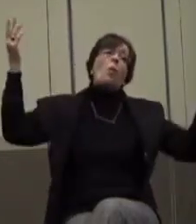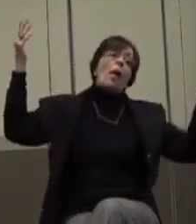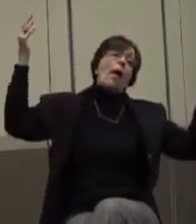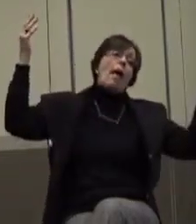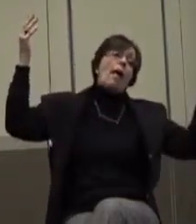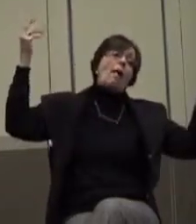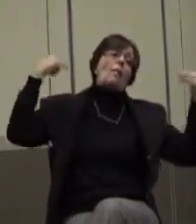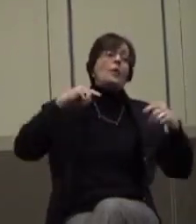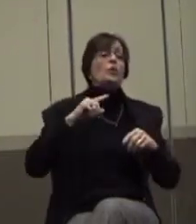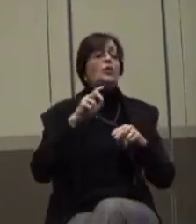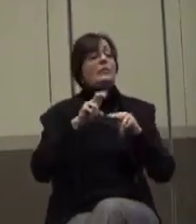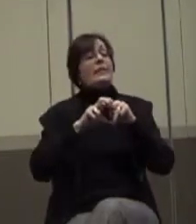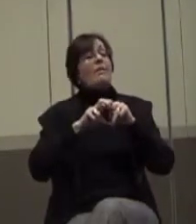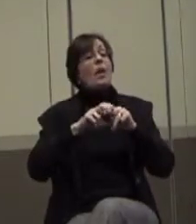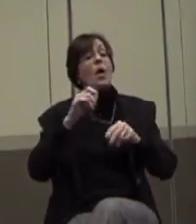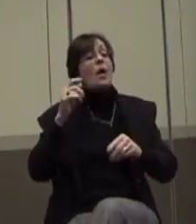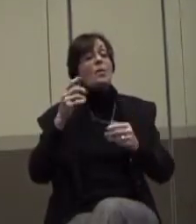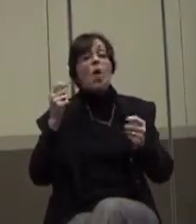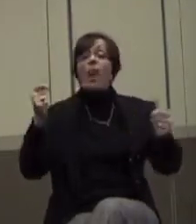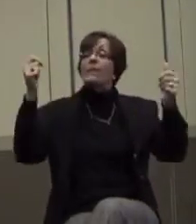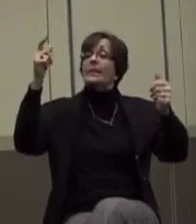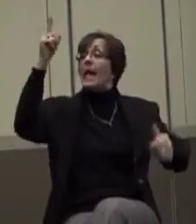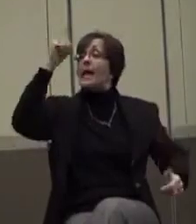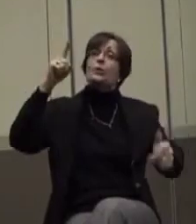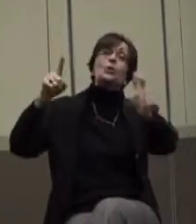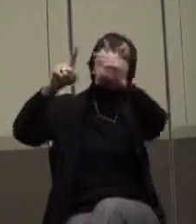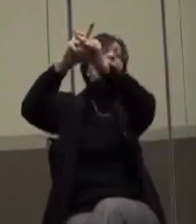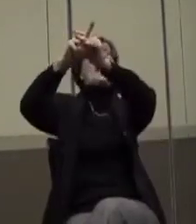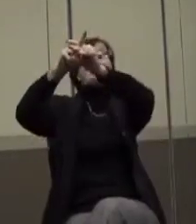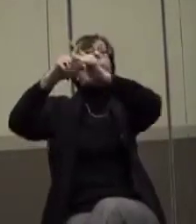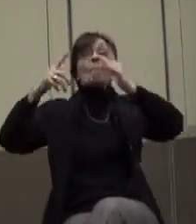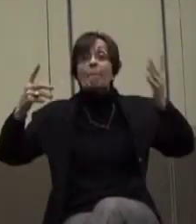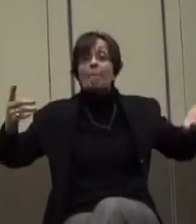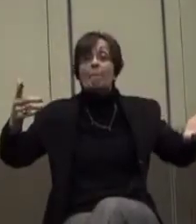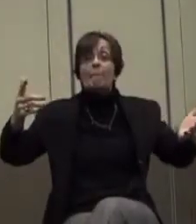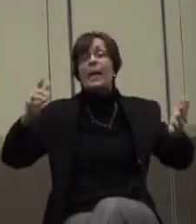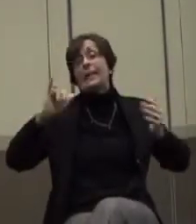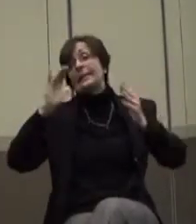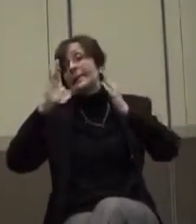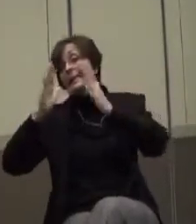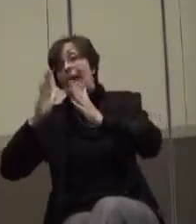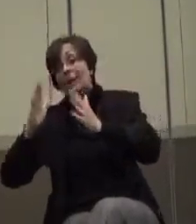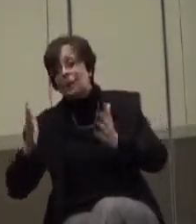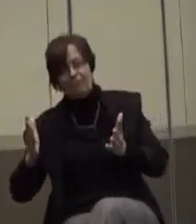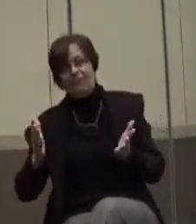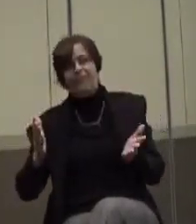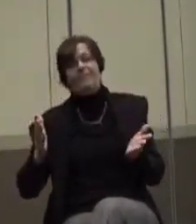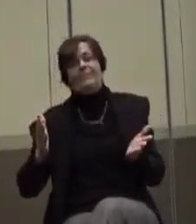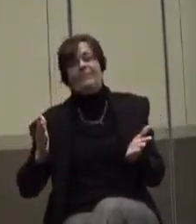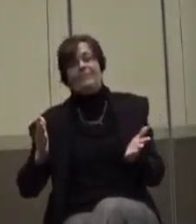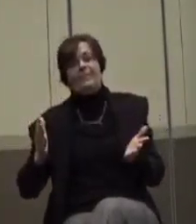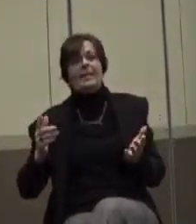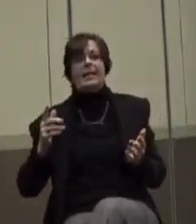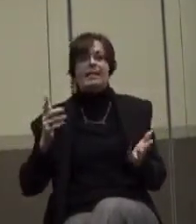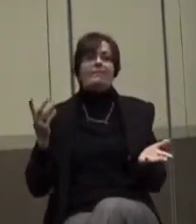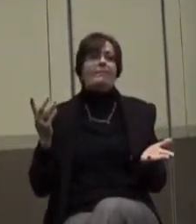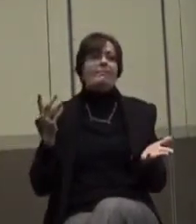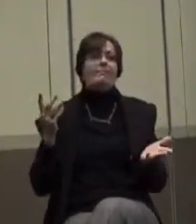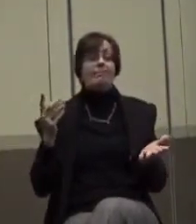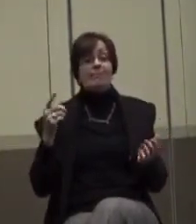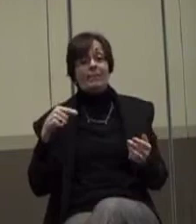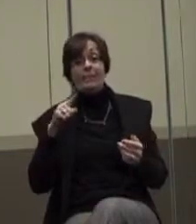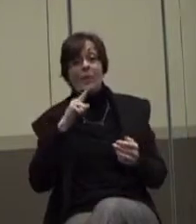well, we just sat there and all of a sudden it came to us that it was attention. All right? They're not so sold on that.